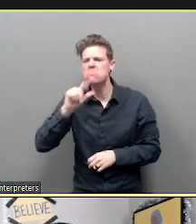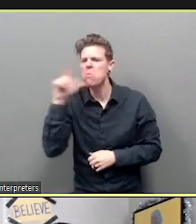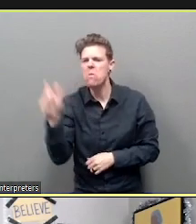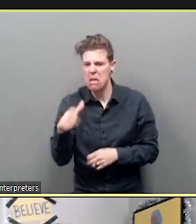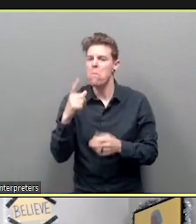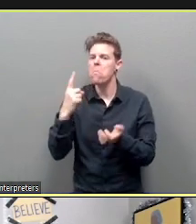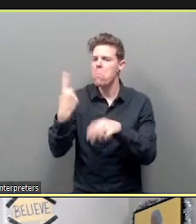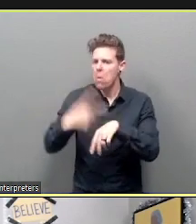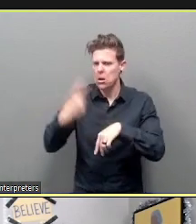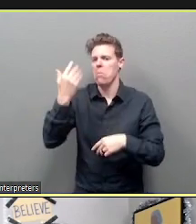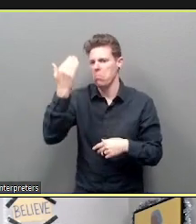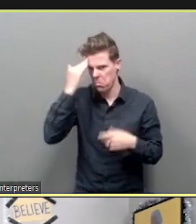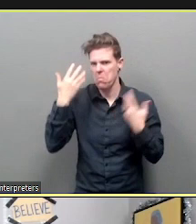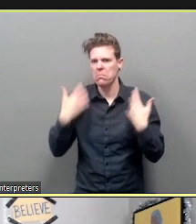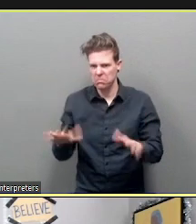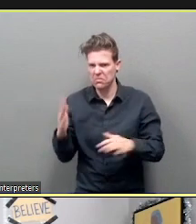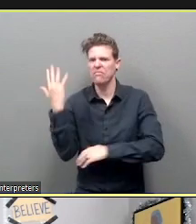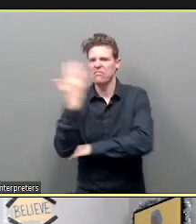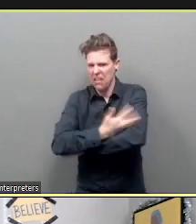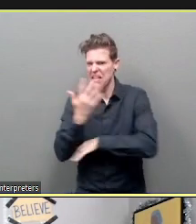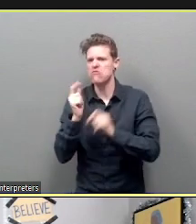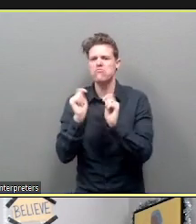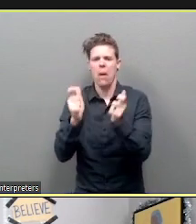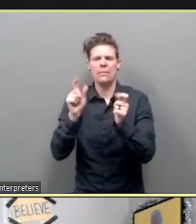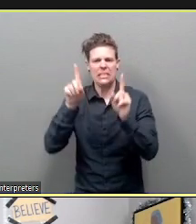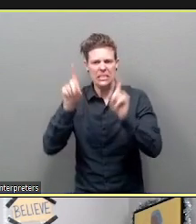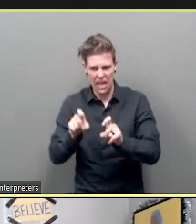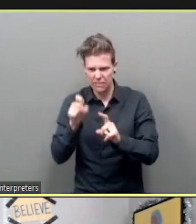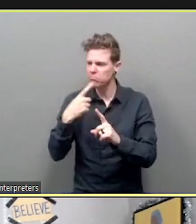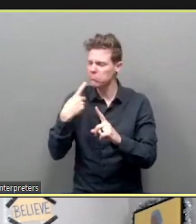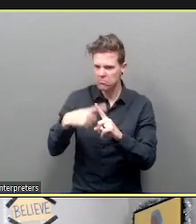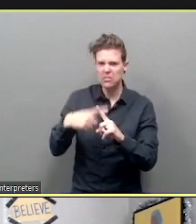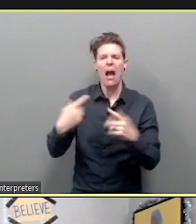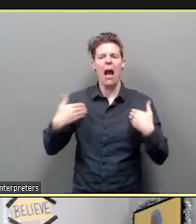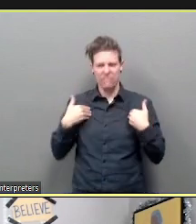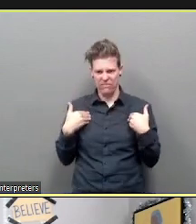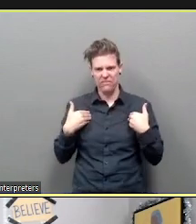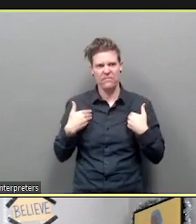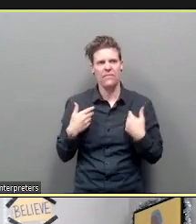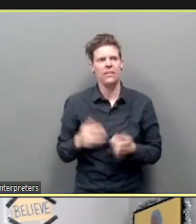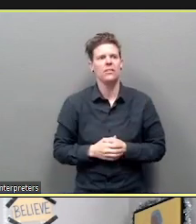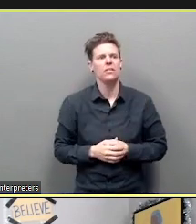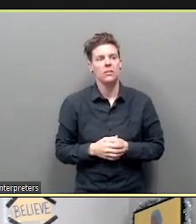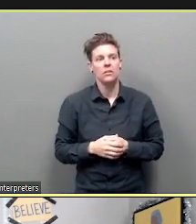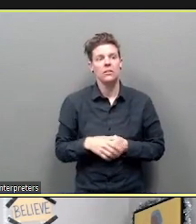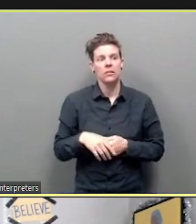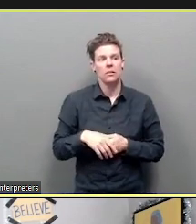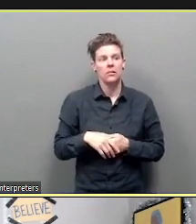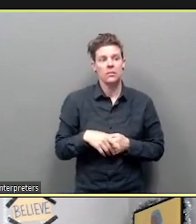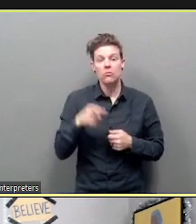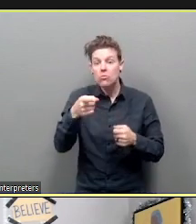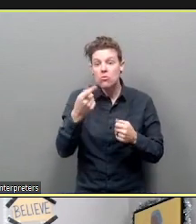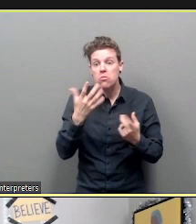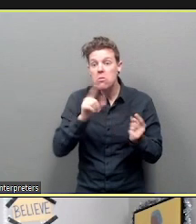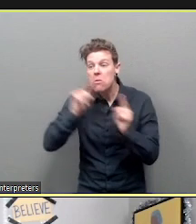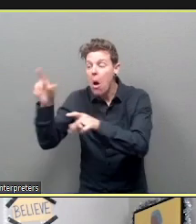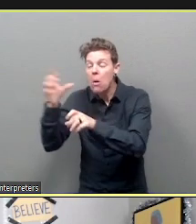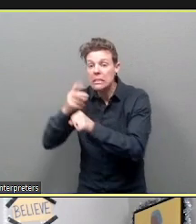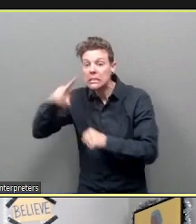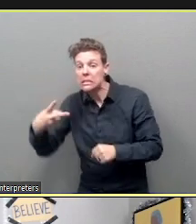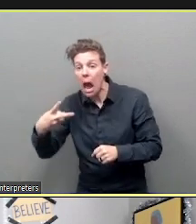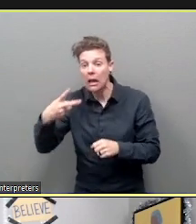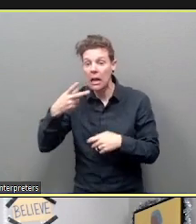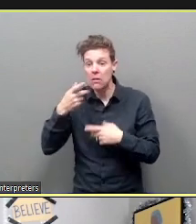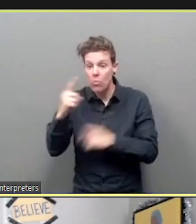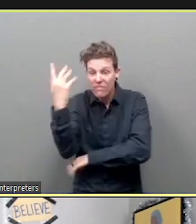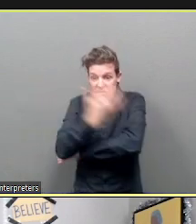for a PCR test. You don't need to get that. If you're positive on the rapid test. If you don't have